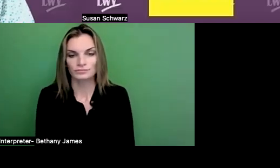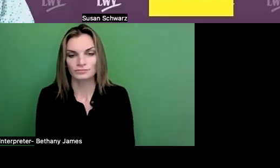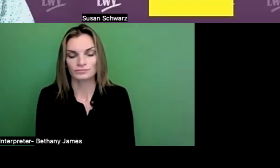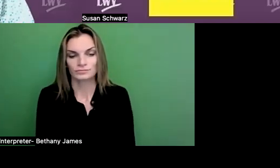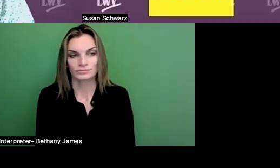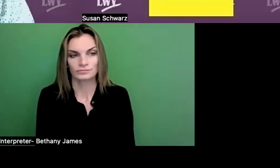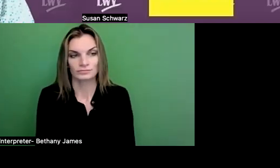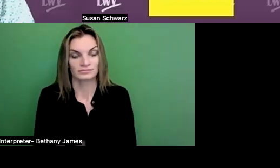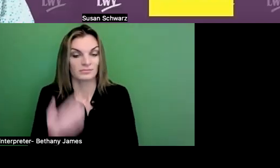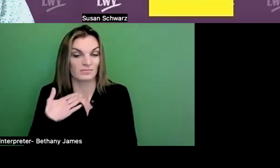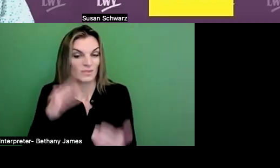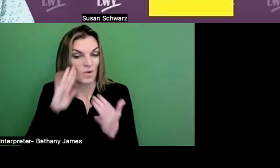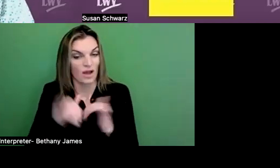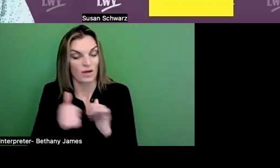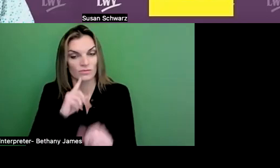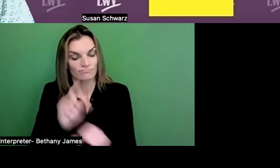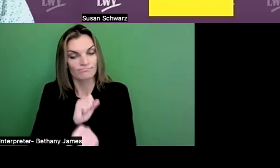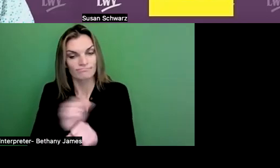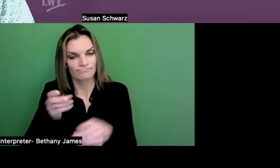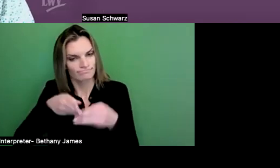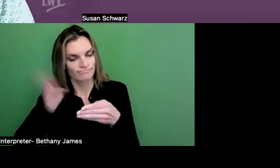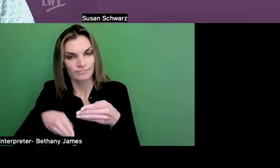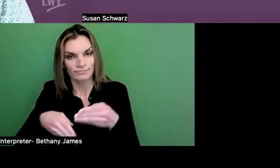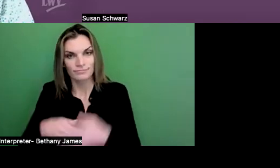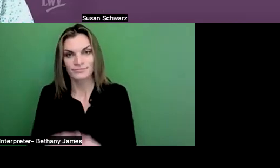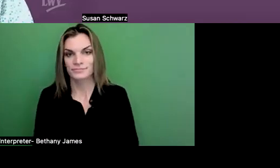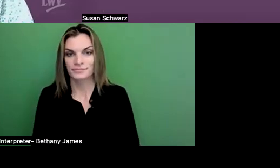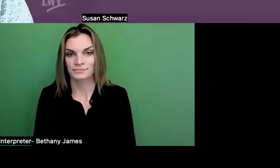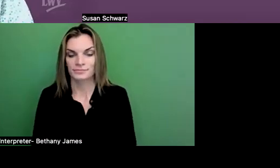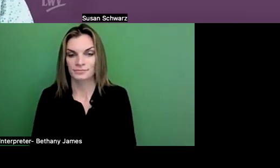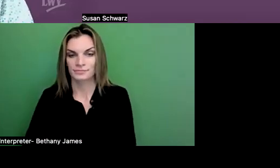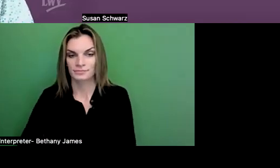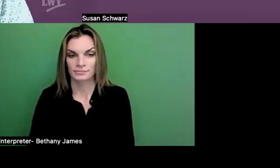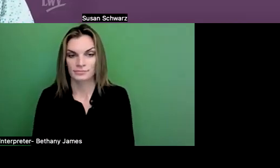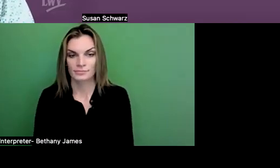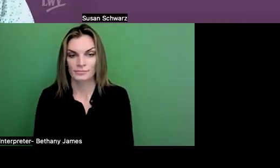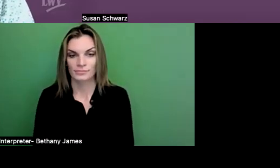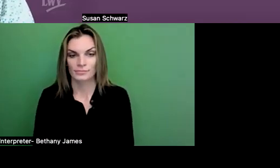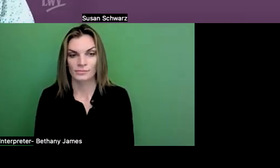how to get it done. So other things are,